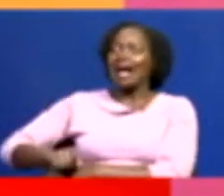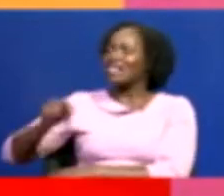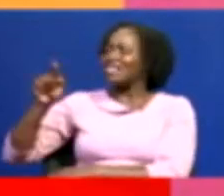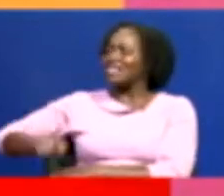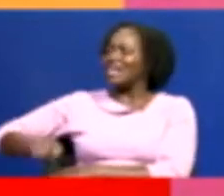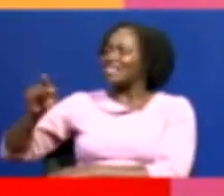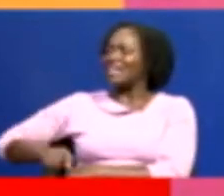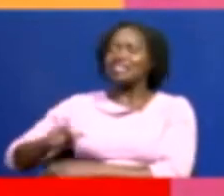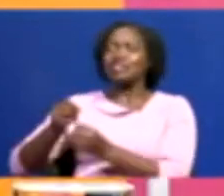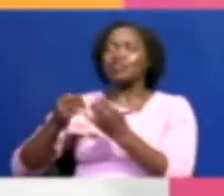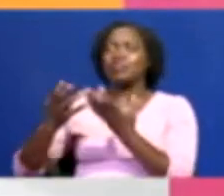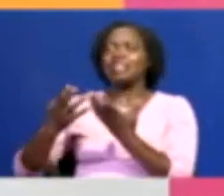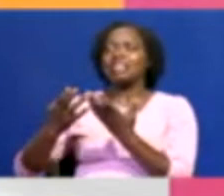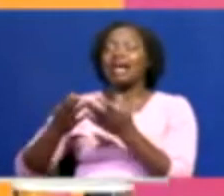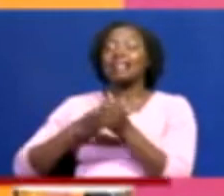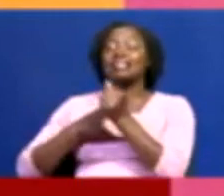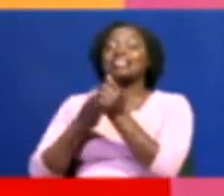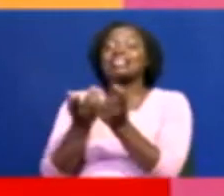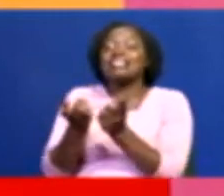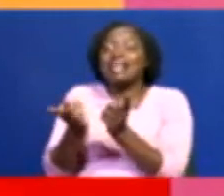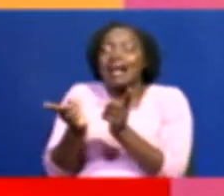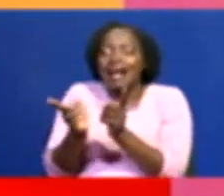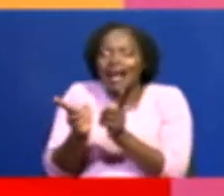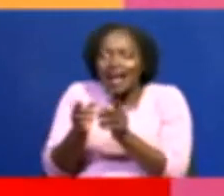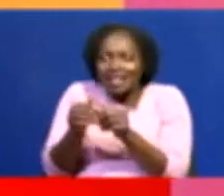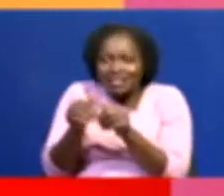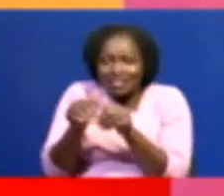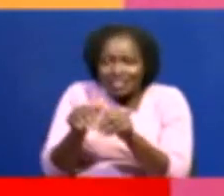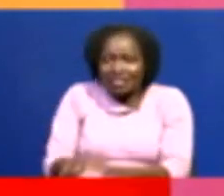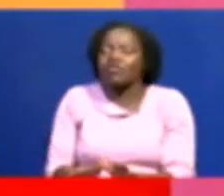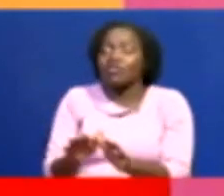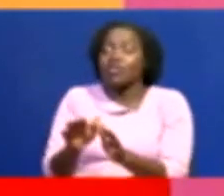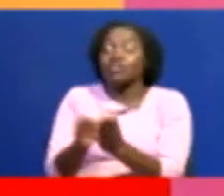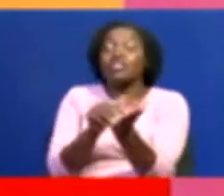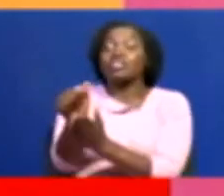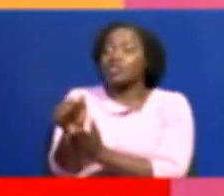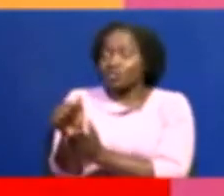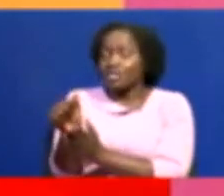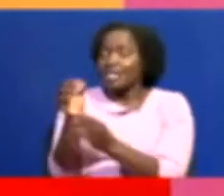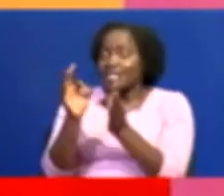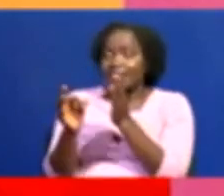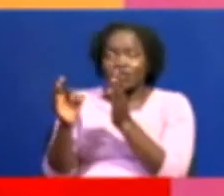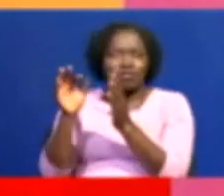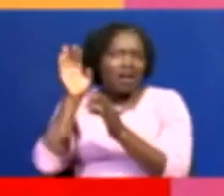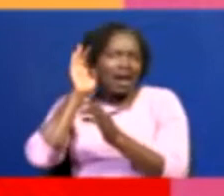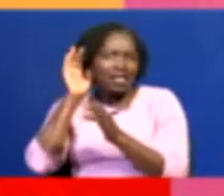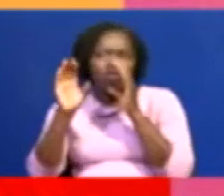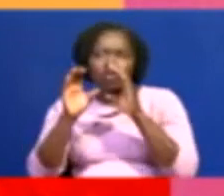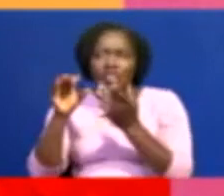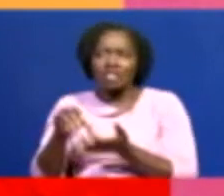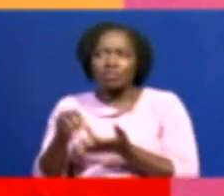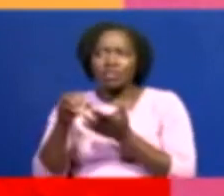moment, mm-hmm. and they're the ones that are driving us down to the abyss. Mm-hmm. And if you have had conversations, particularly from